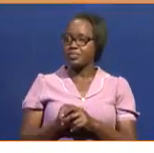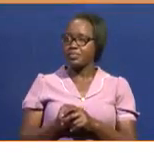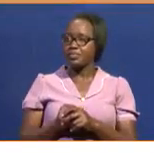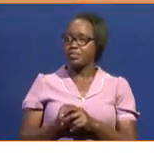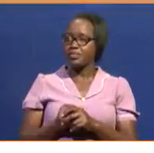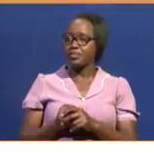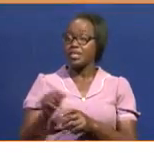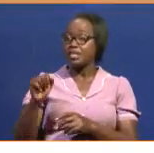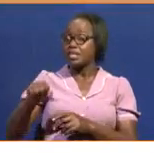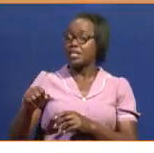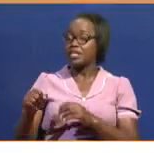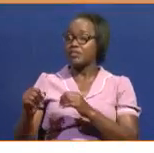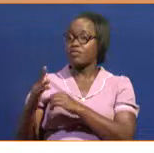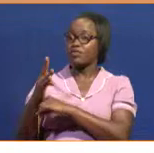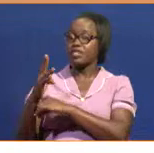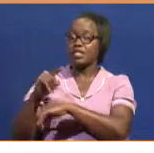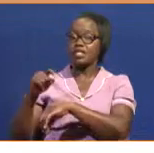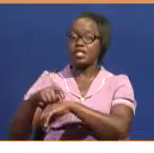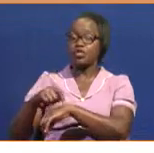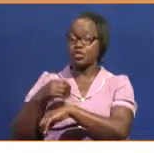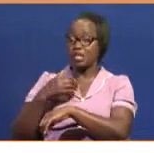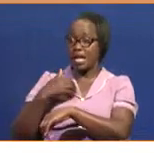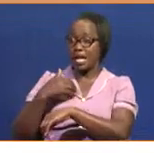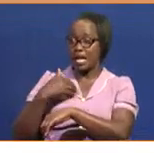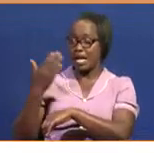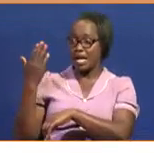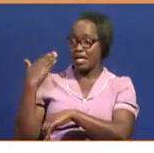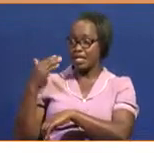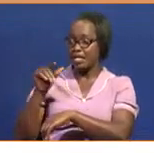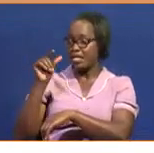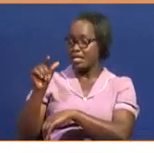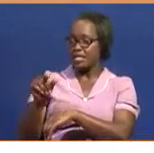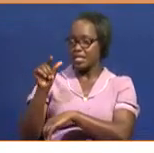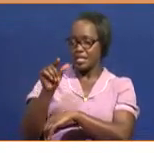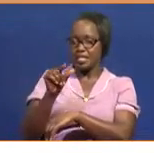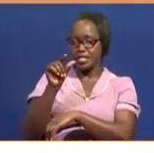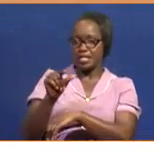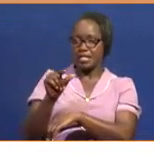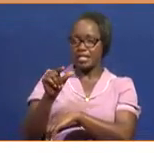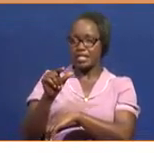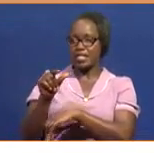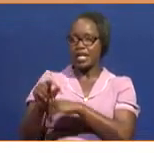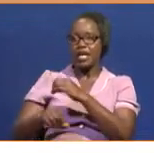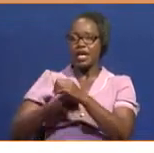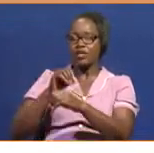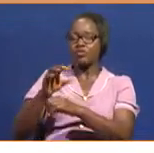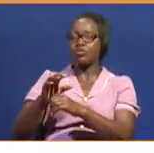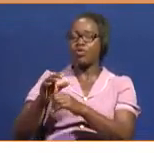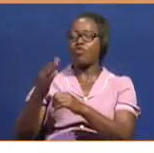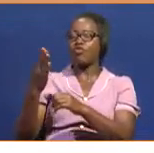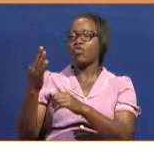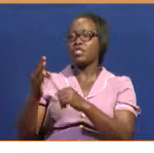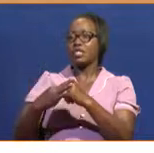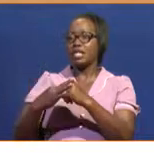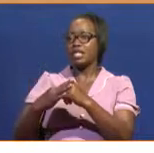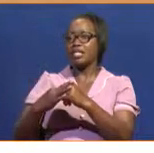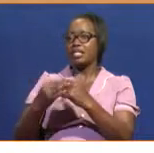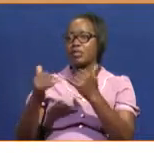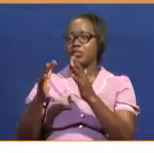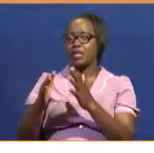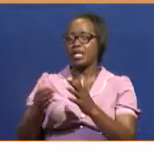we had 14 nations. So each draw had the main draw had 48 players for girls and